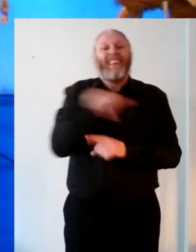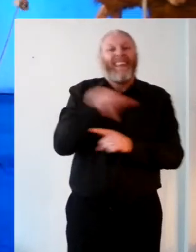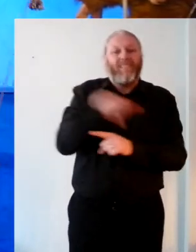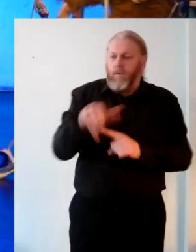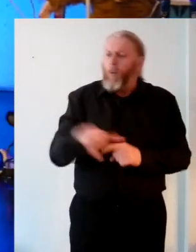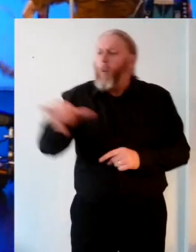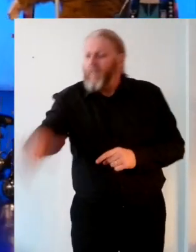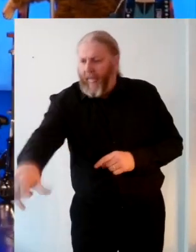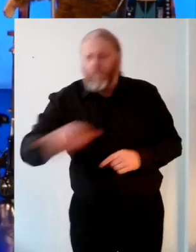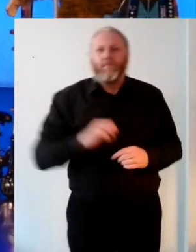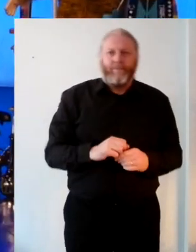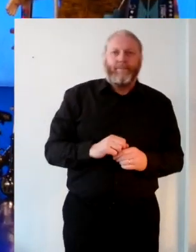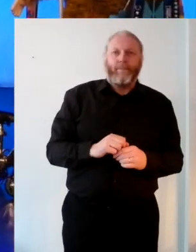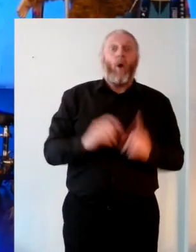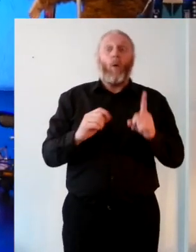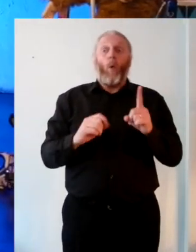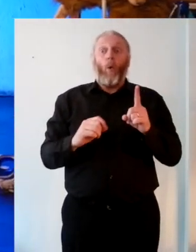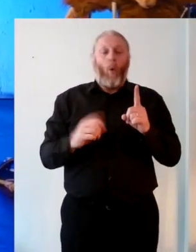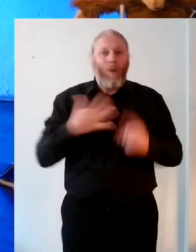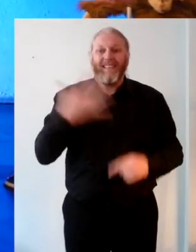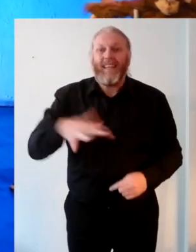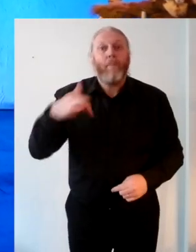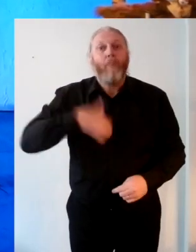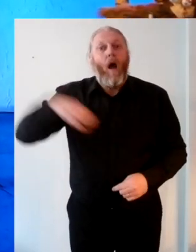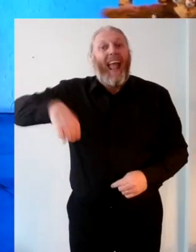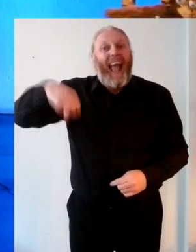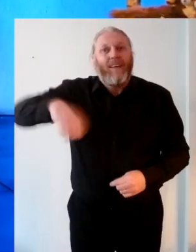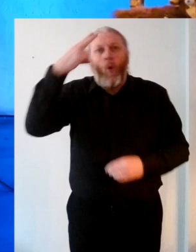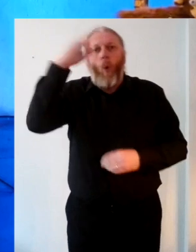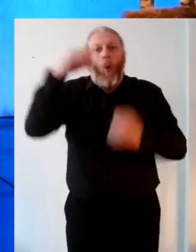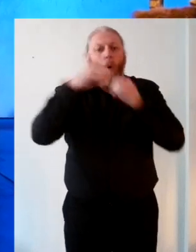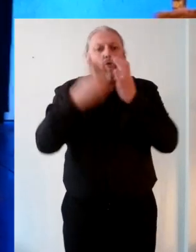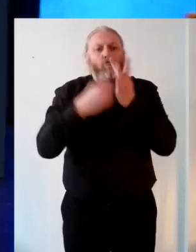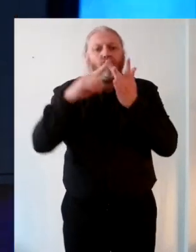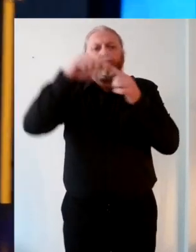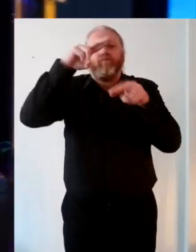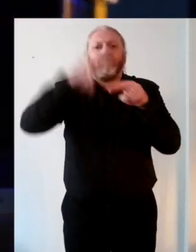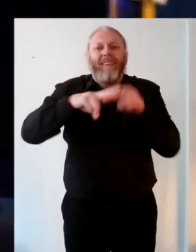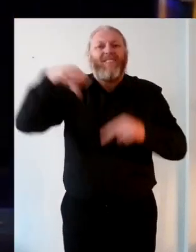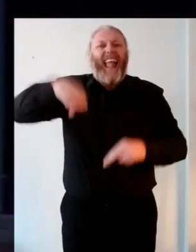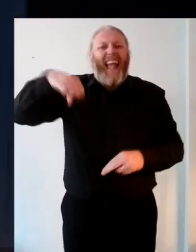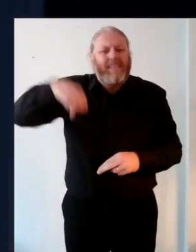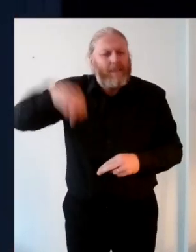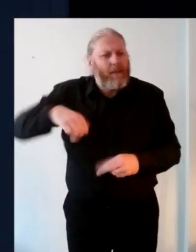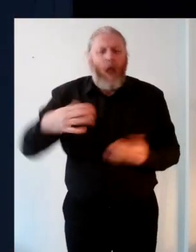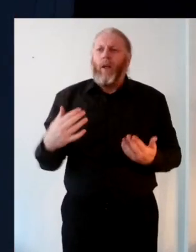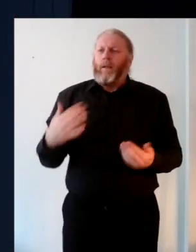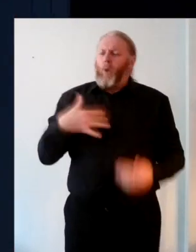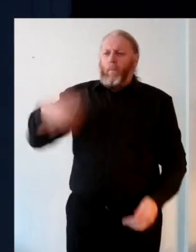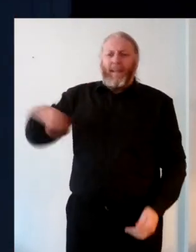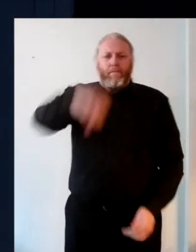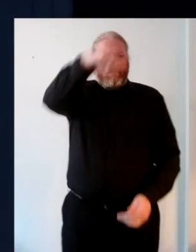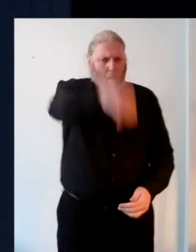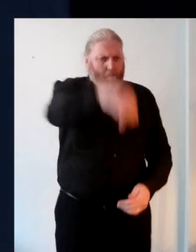that. My briefcase. Let's just pop the briefcase over here like